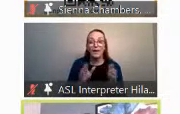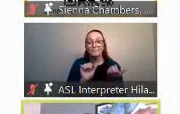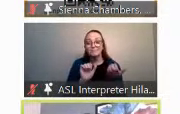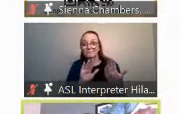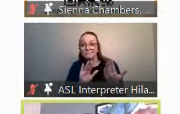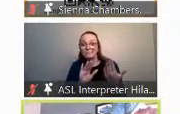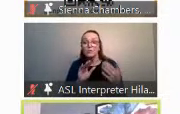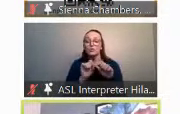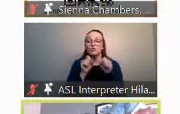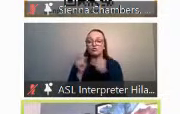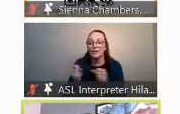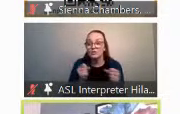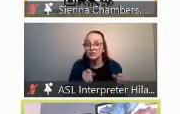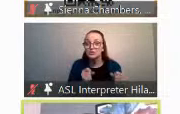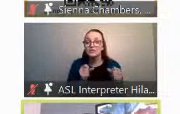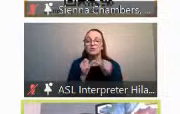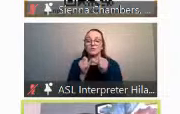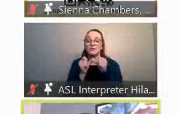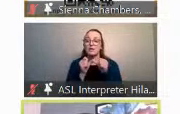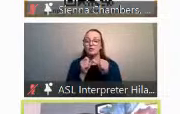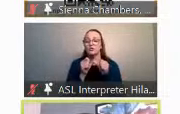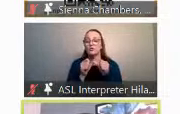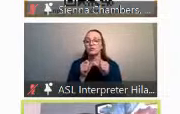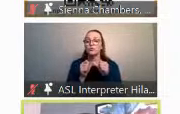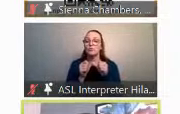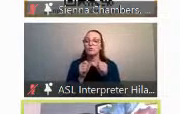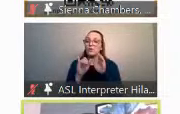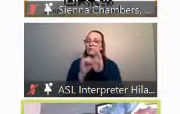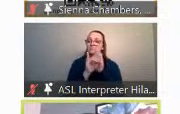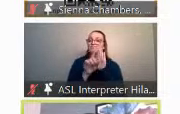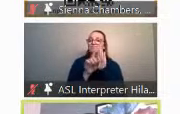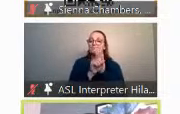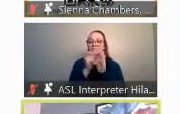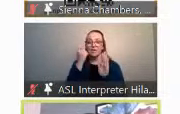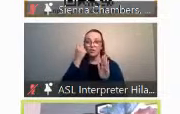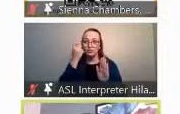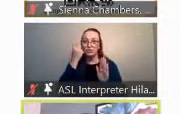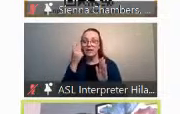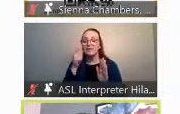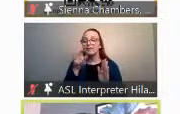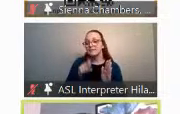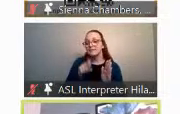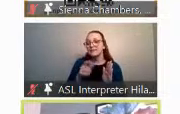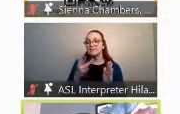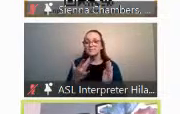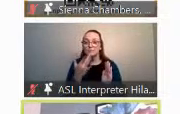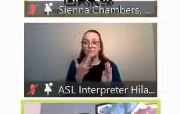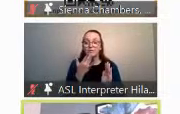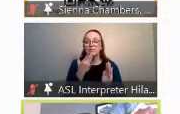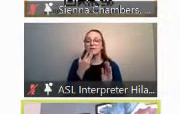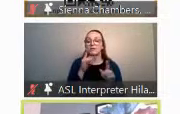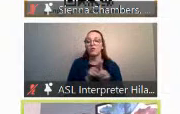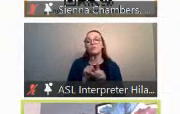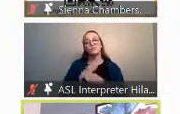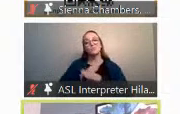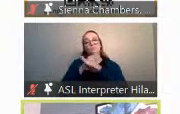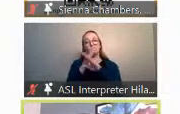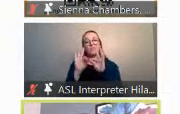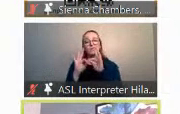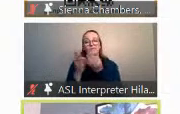to comprehensively identify and understand the needs, preferences, and barriers families